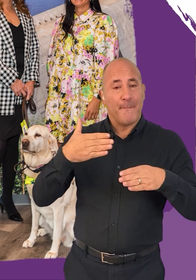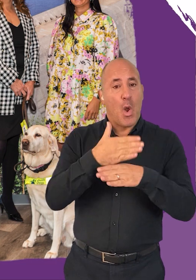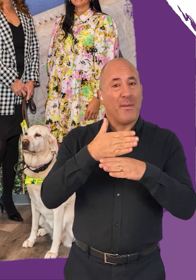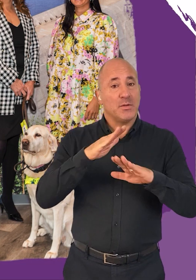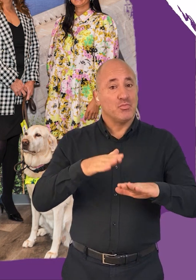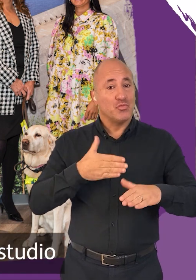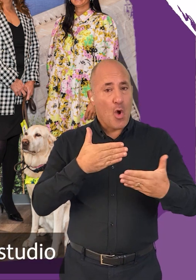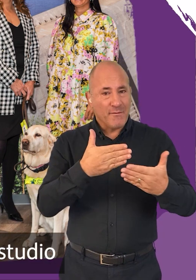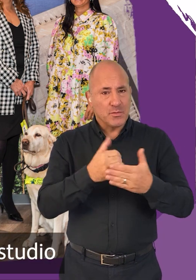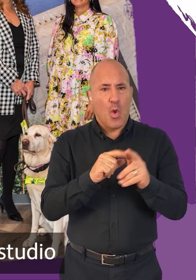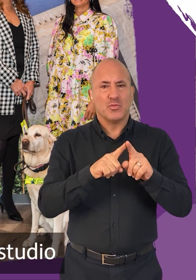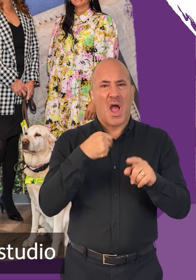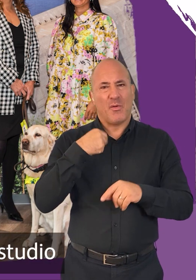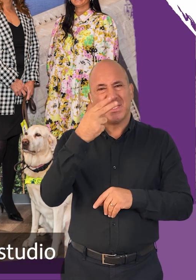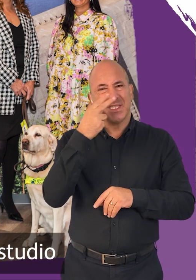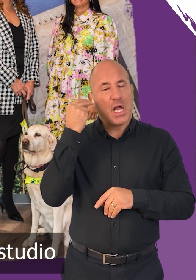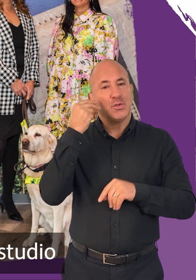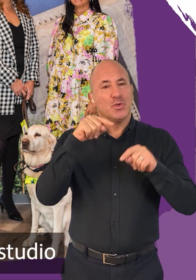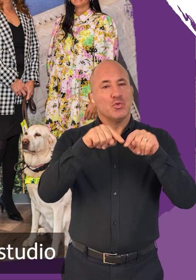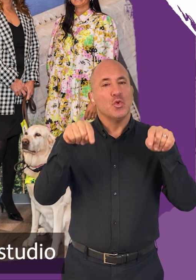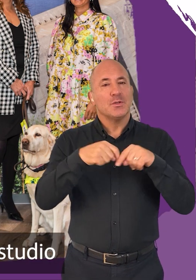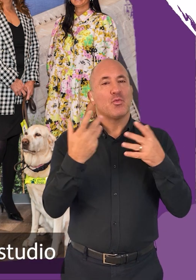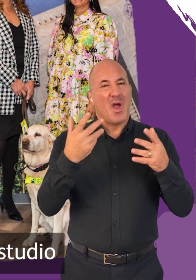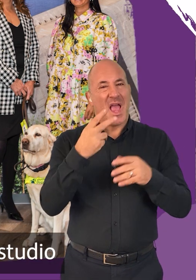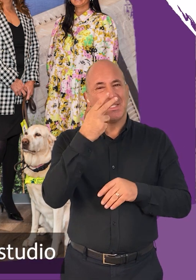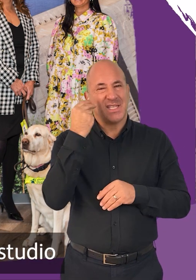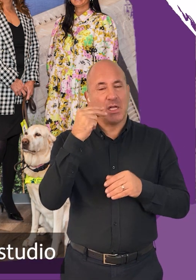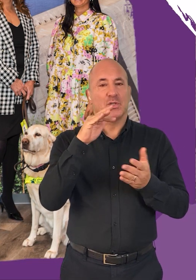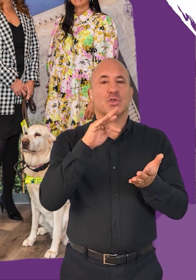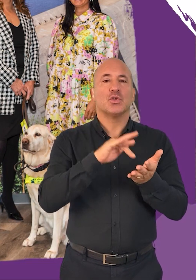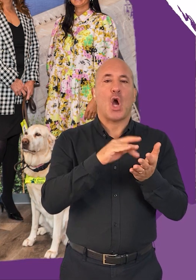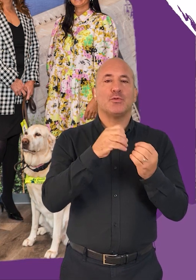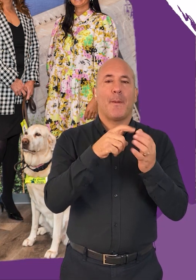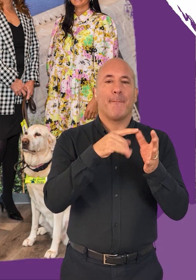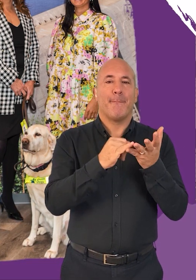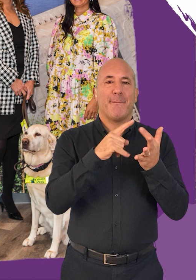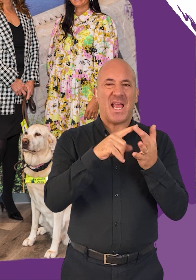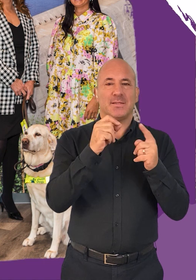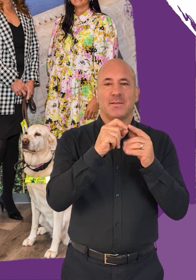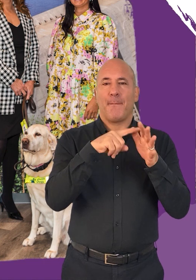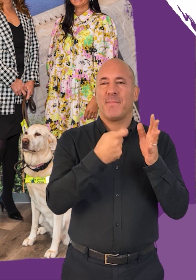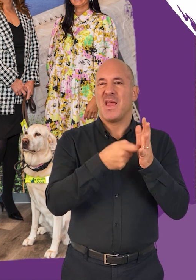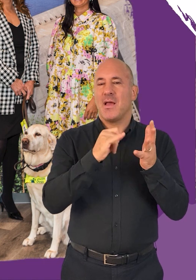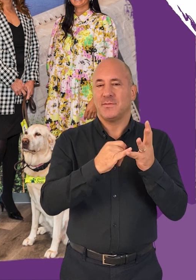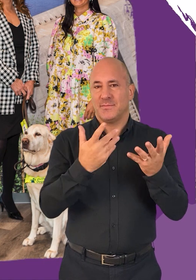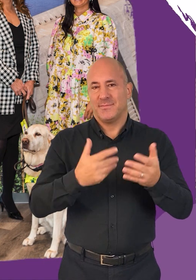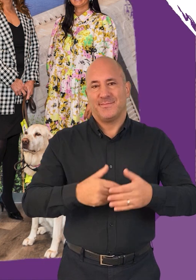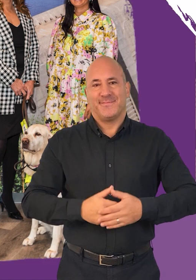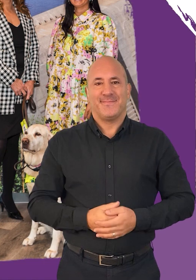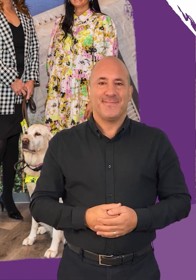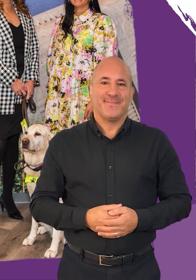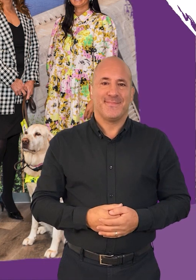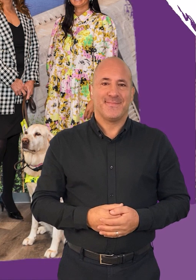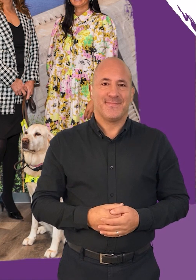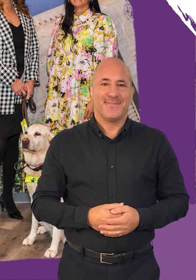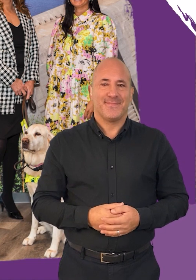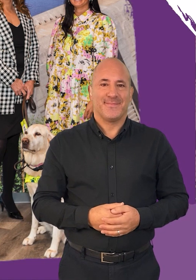£75,000 to Sense for our employment services and our sensory studio in Sense Touch-Based Pairs.